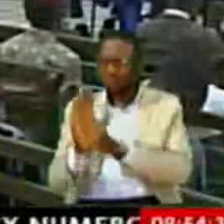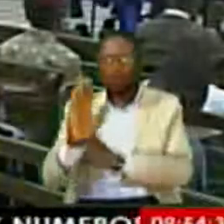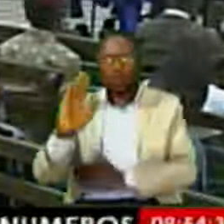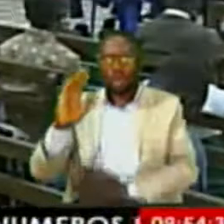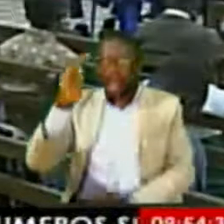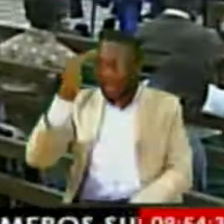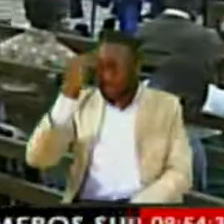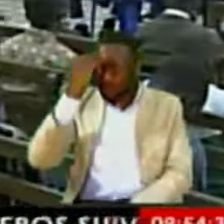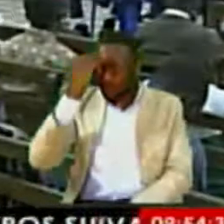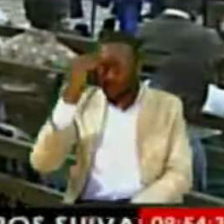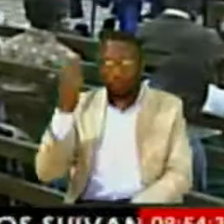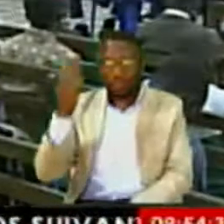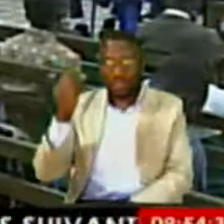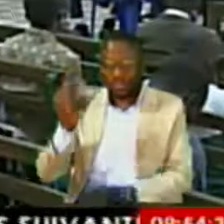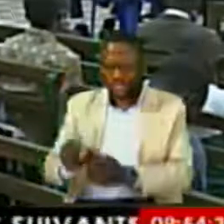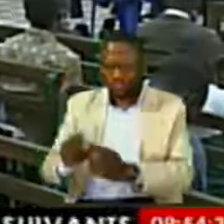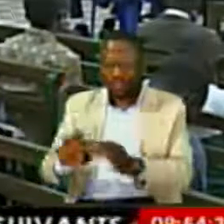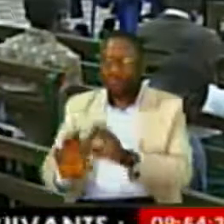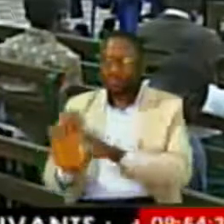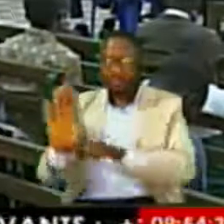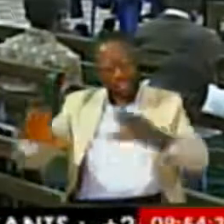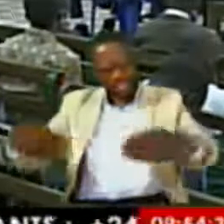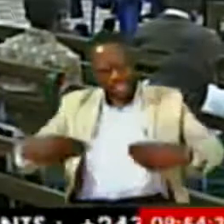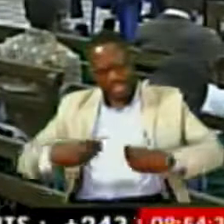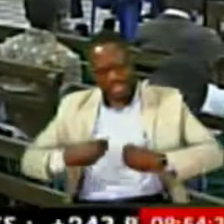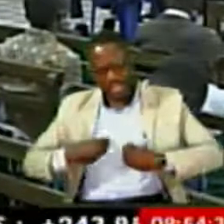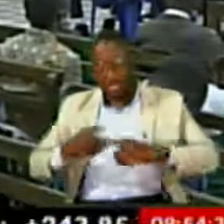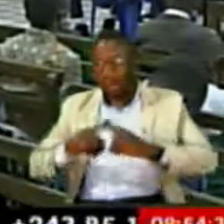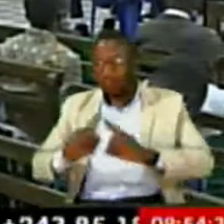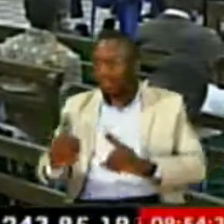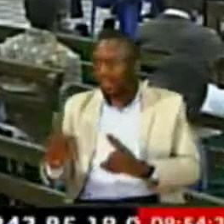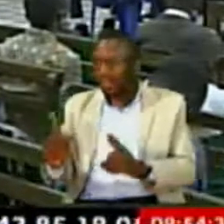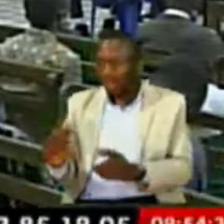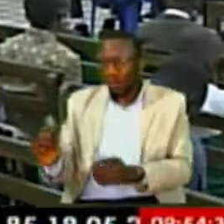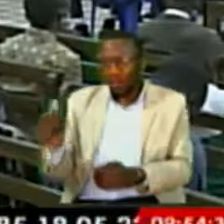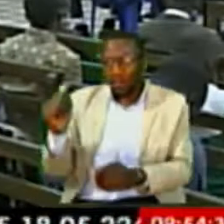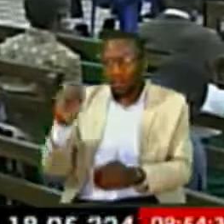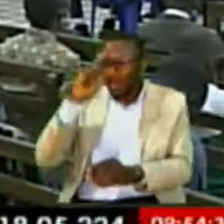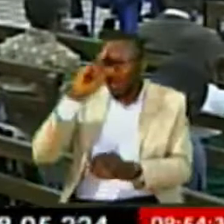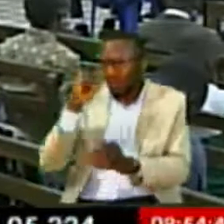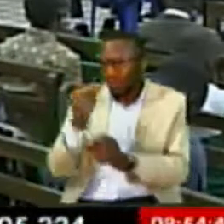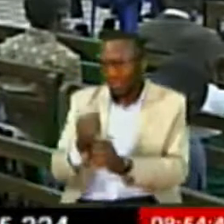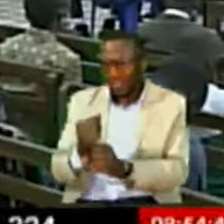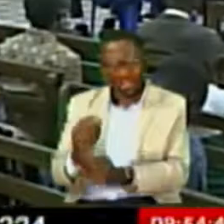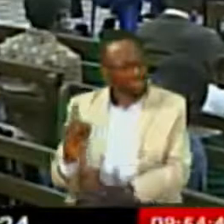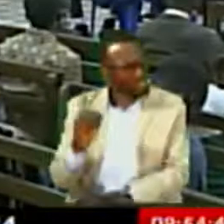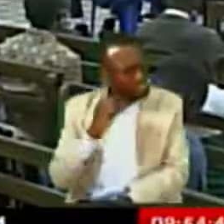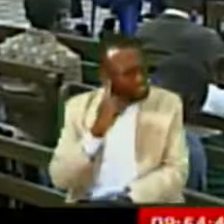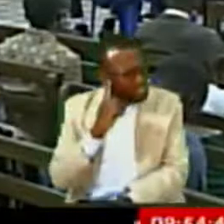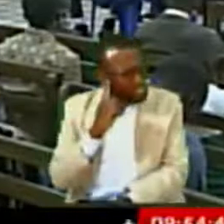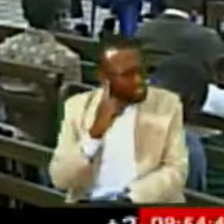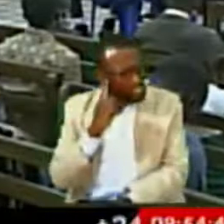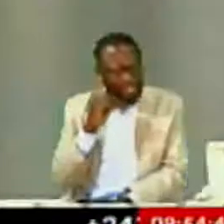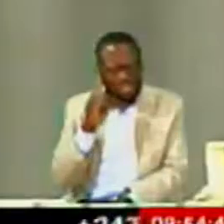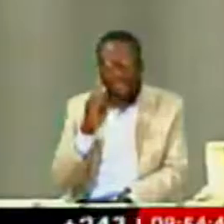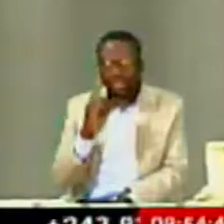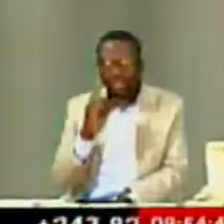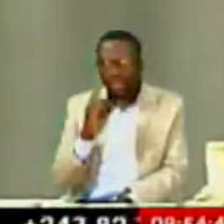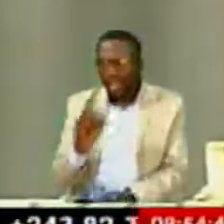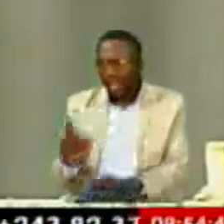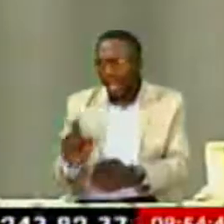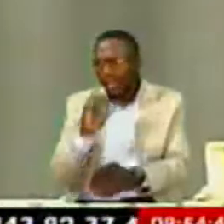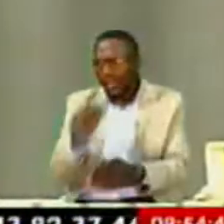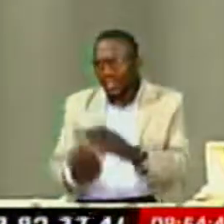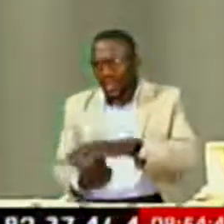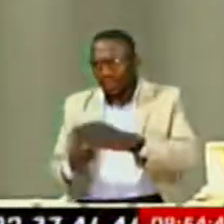God can hear the voice of God and accept it. Mais l'incrédule, but the unbeliever, il écoute, he hears, cela n'a pas de signification pour lui. And